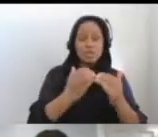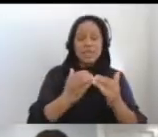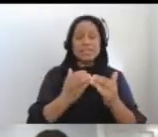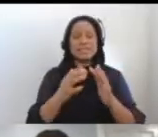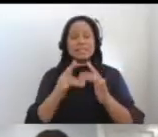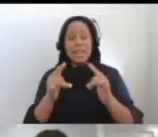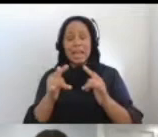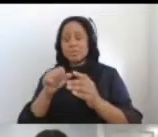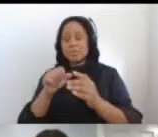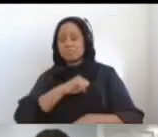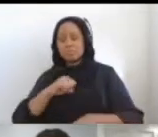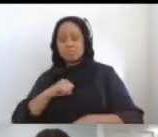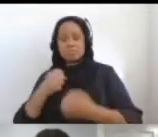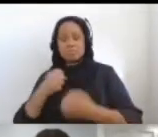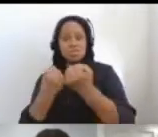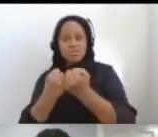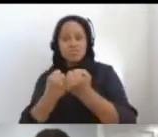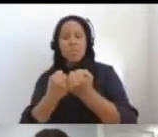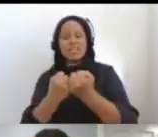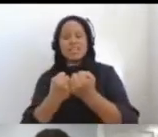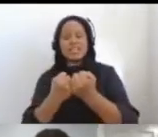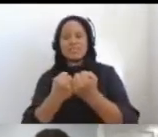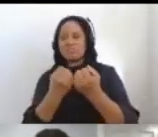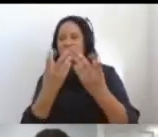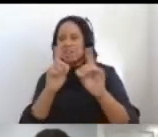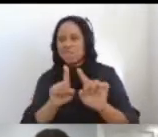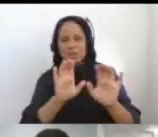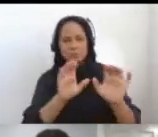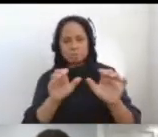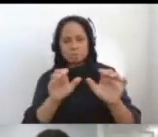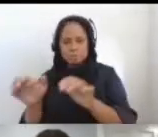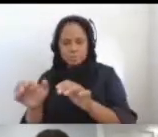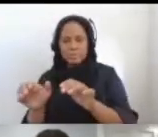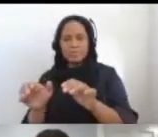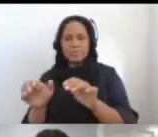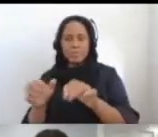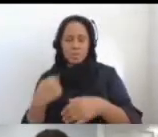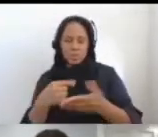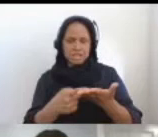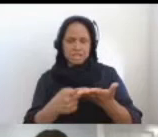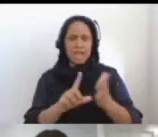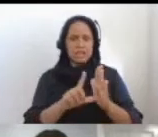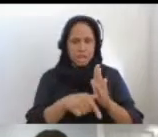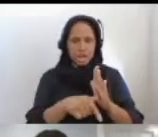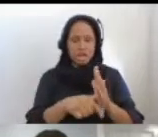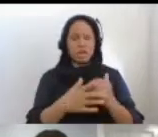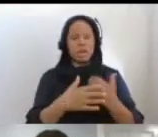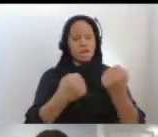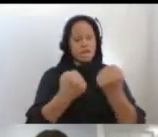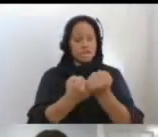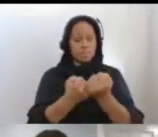supports, lots of categories. We'll actually get into that right after this. And the support